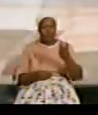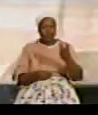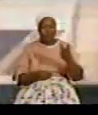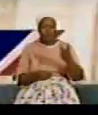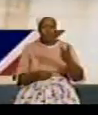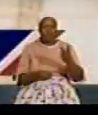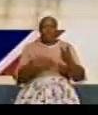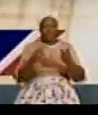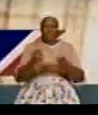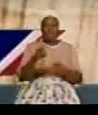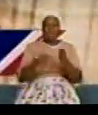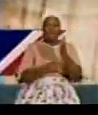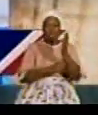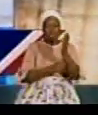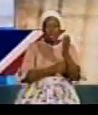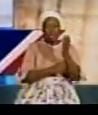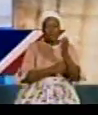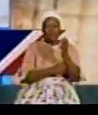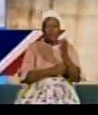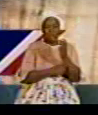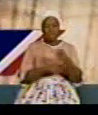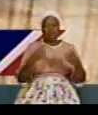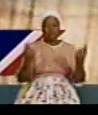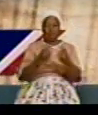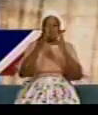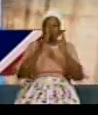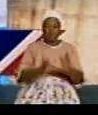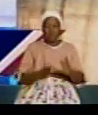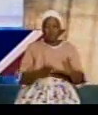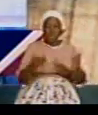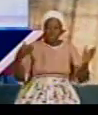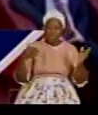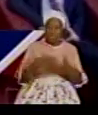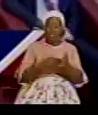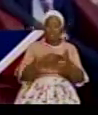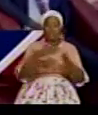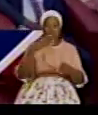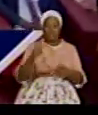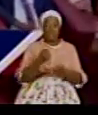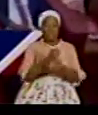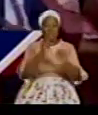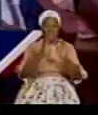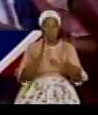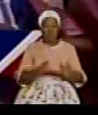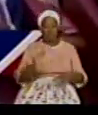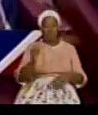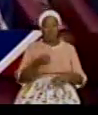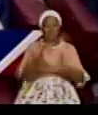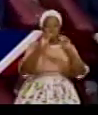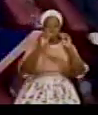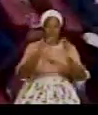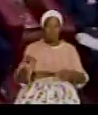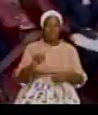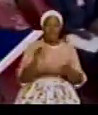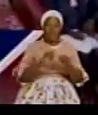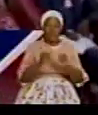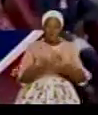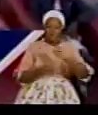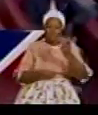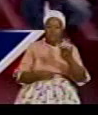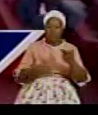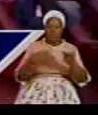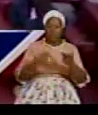carnal transgressors against the Savior's teaching. Number three, the